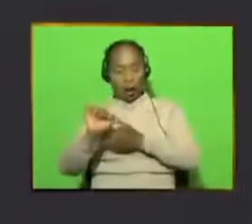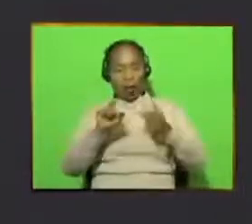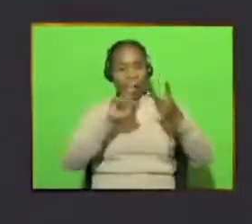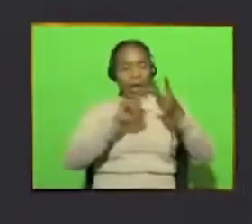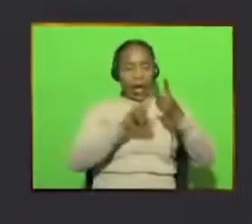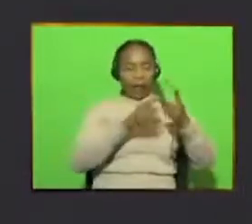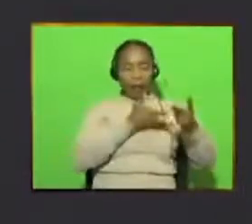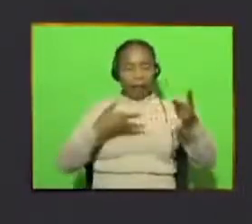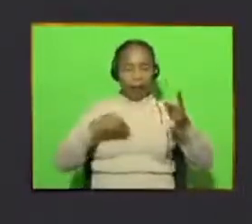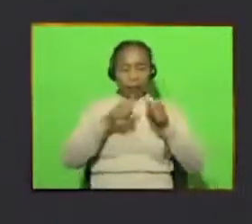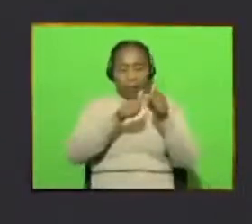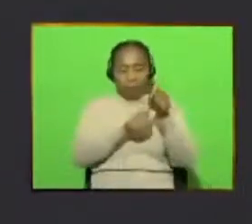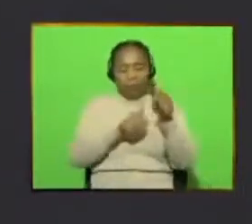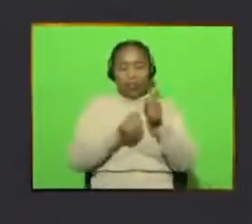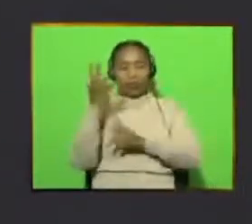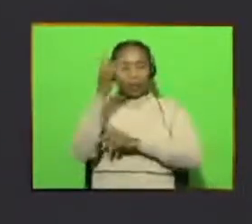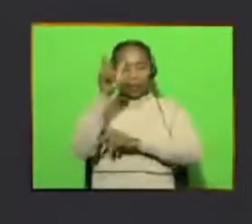Speaker.